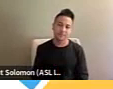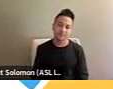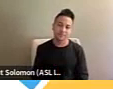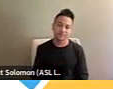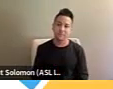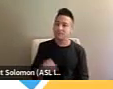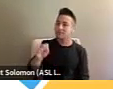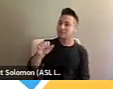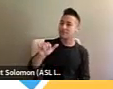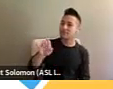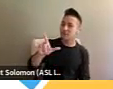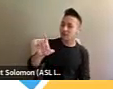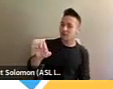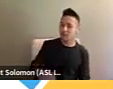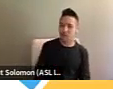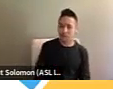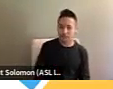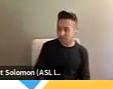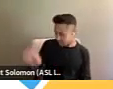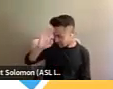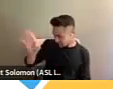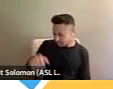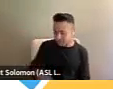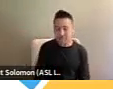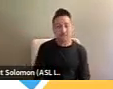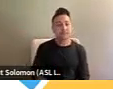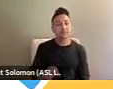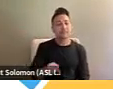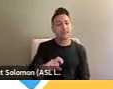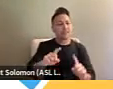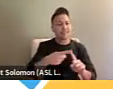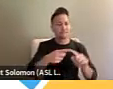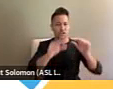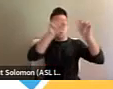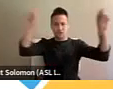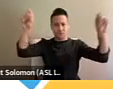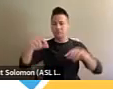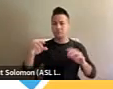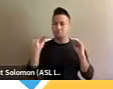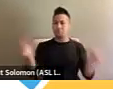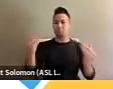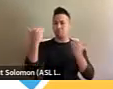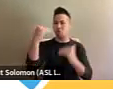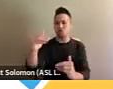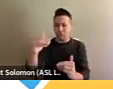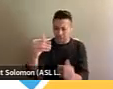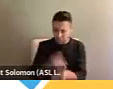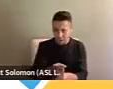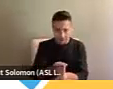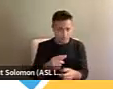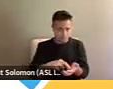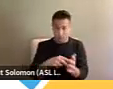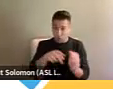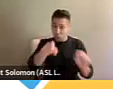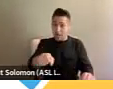Sybil. That's fine. Thanks, Nora. Hey, Nora. So the first one has no restrictions. So does that mean that you can even make